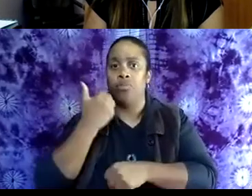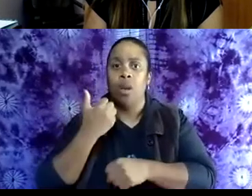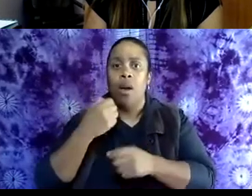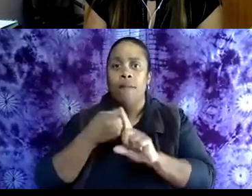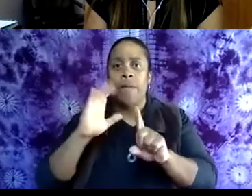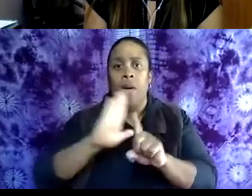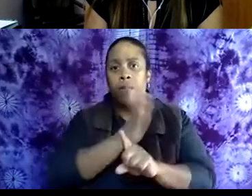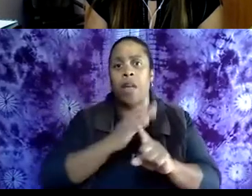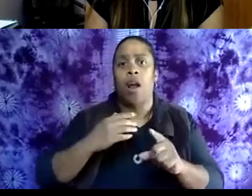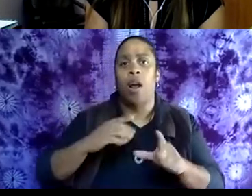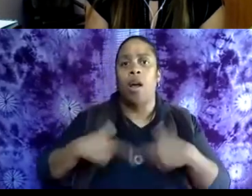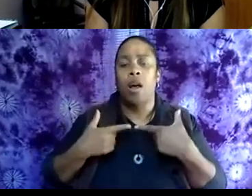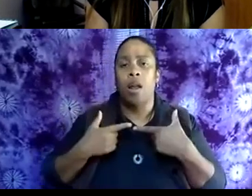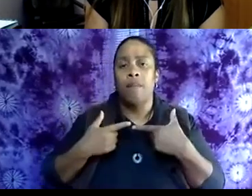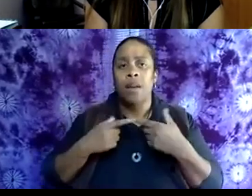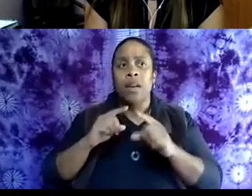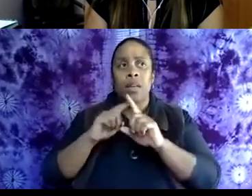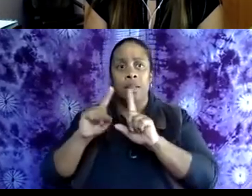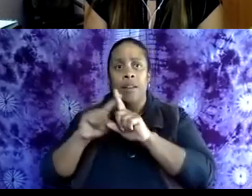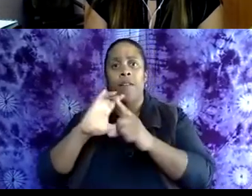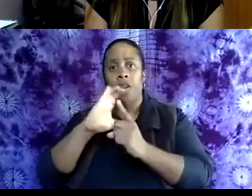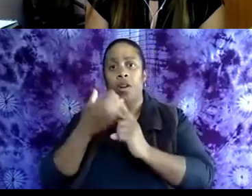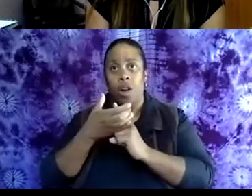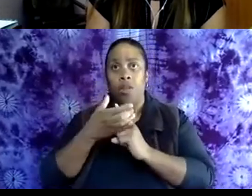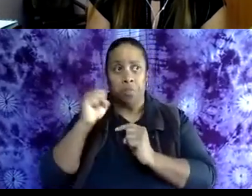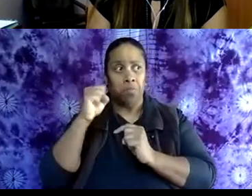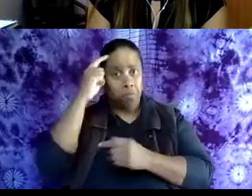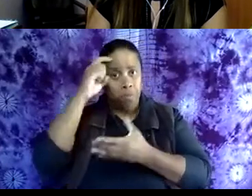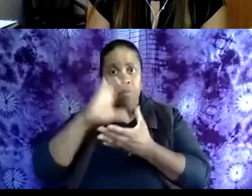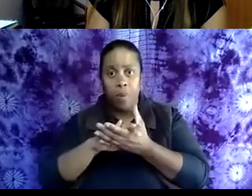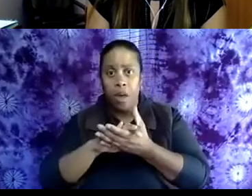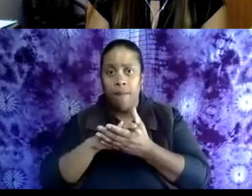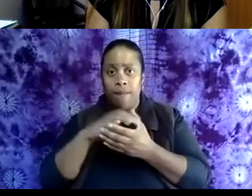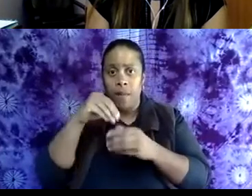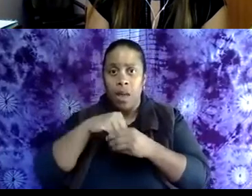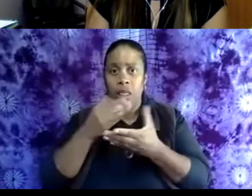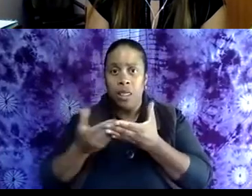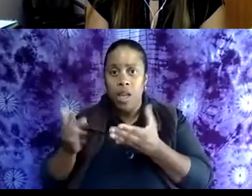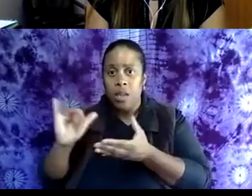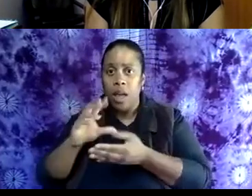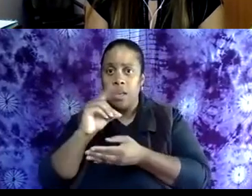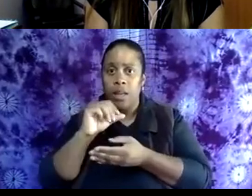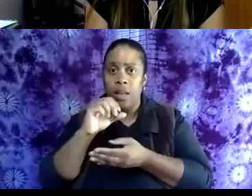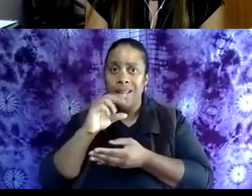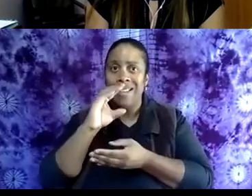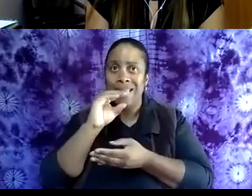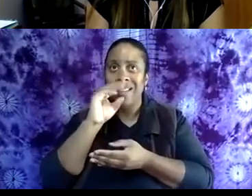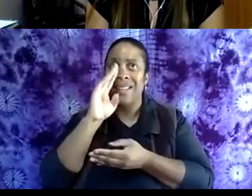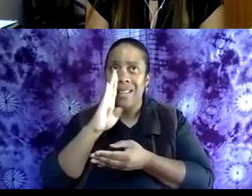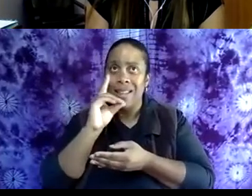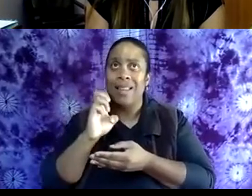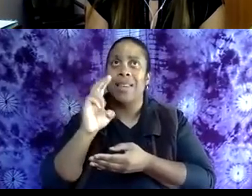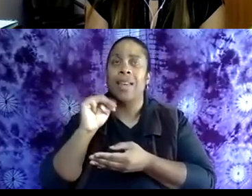is certainly believed and embraced, where there are lots of people who can help you with clearing that from your life,